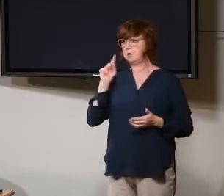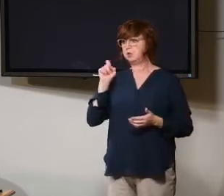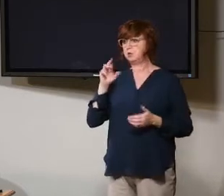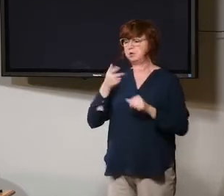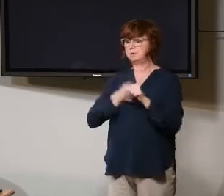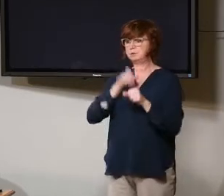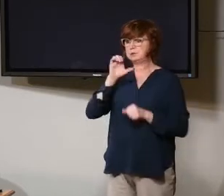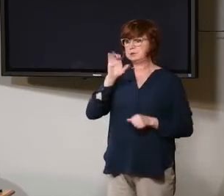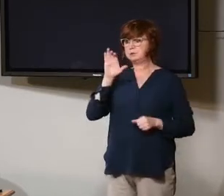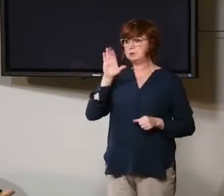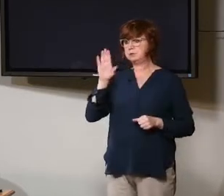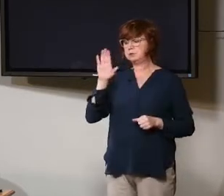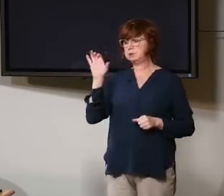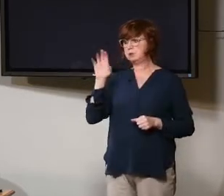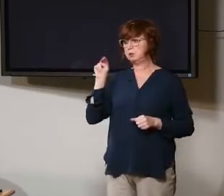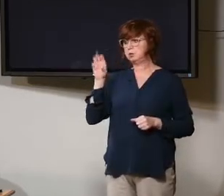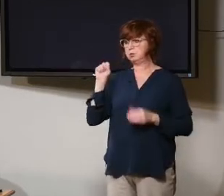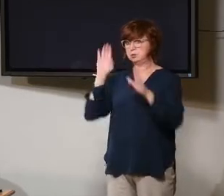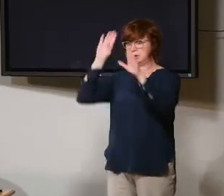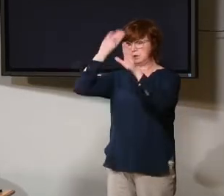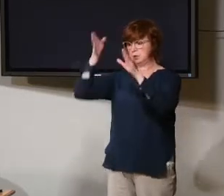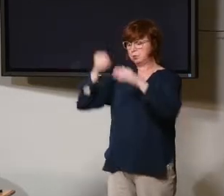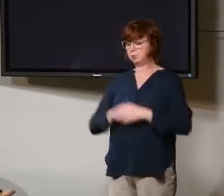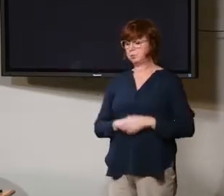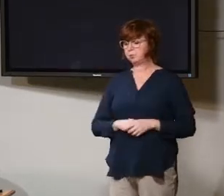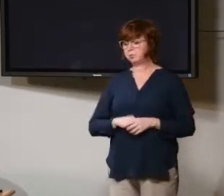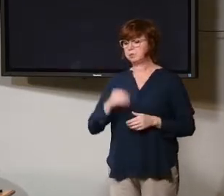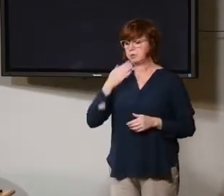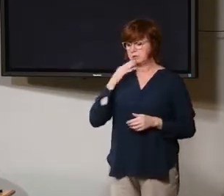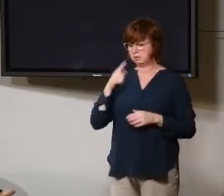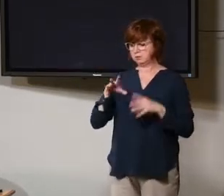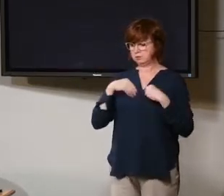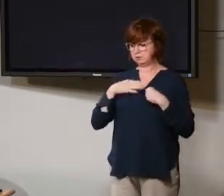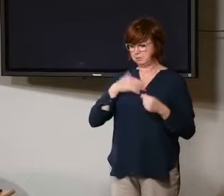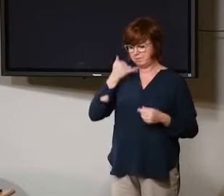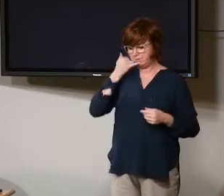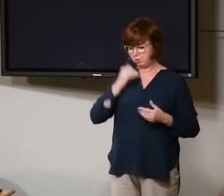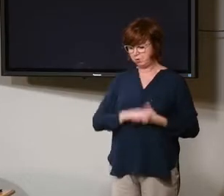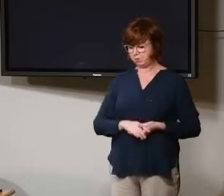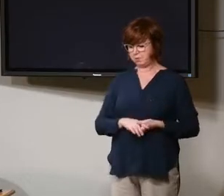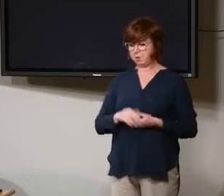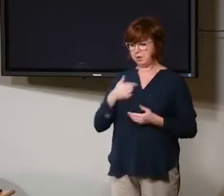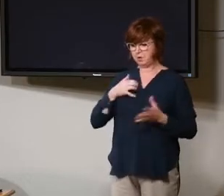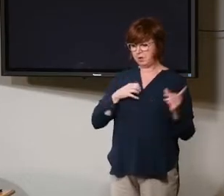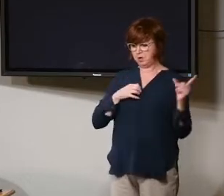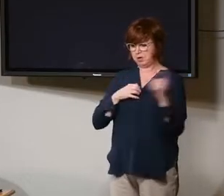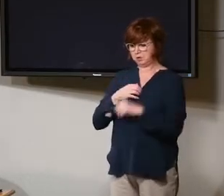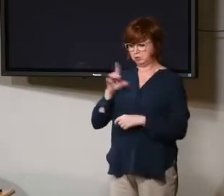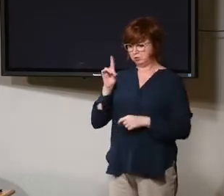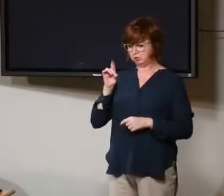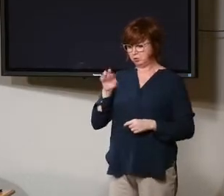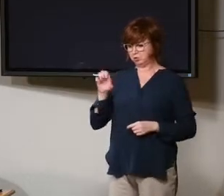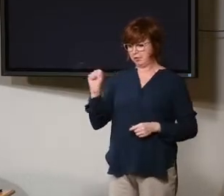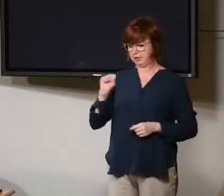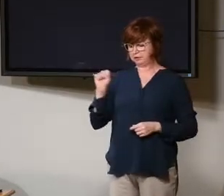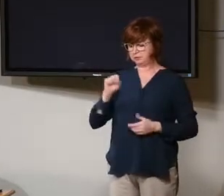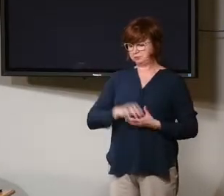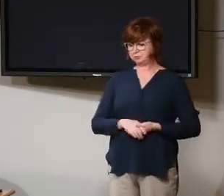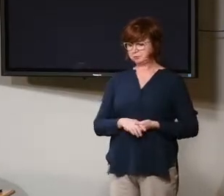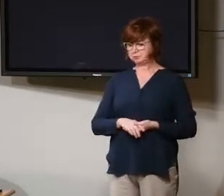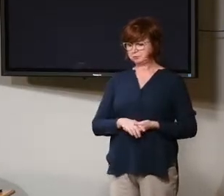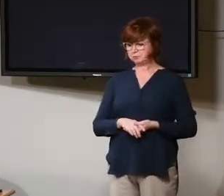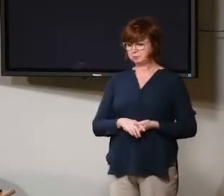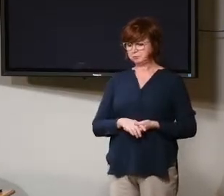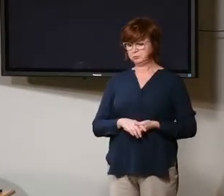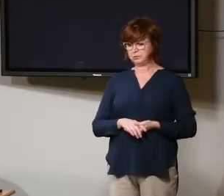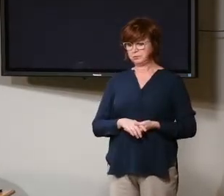Hi there. Thanks for taking my call. I would like to ask the doctor why we're not getting more detailed